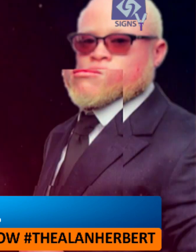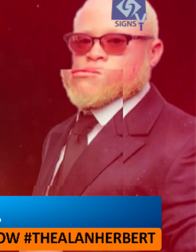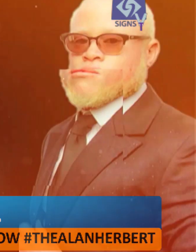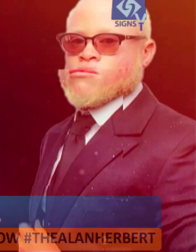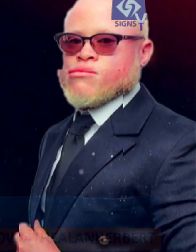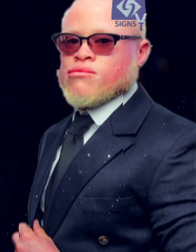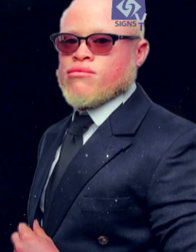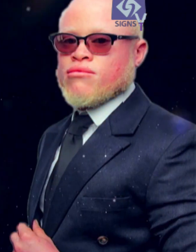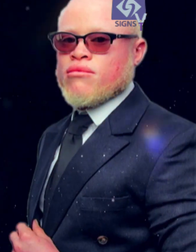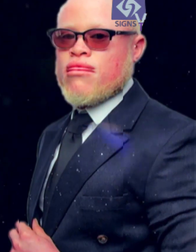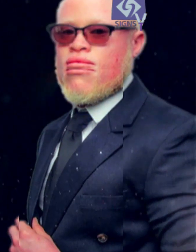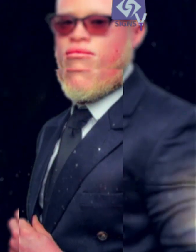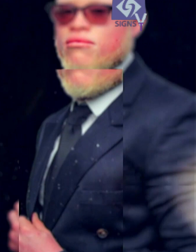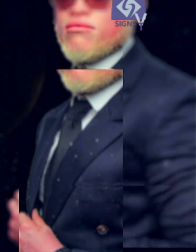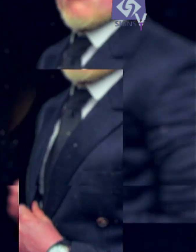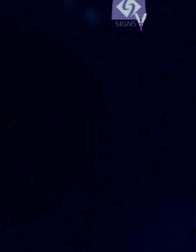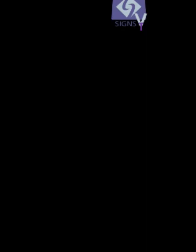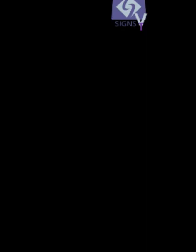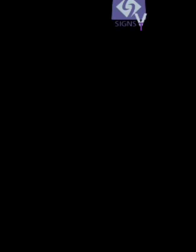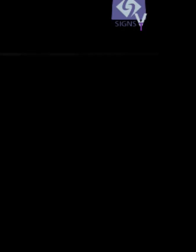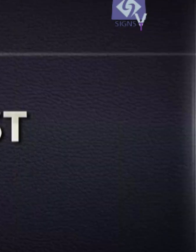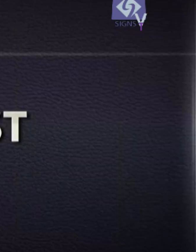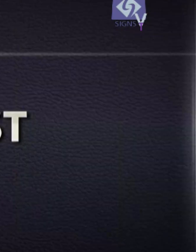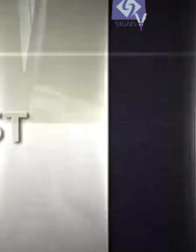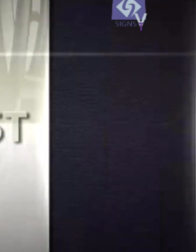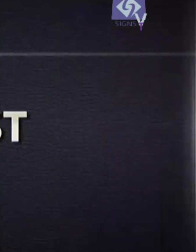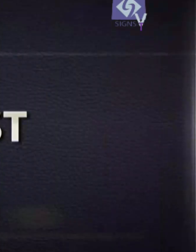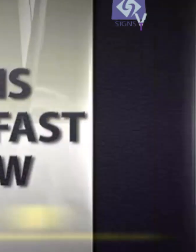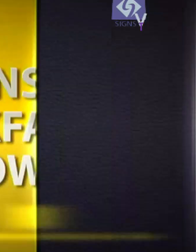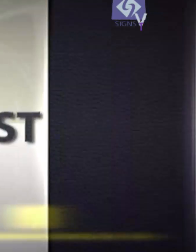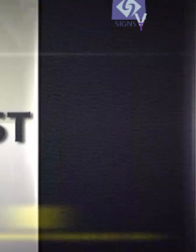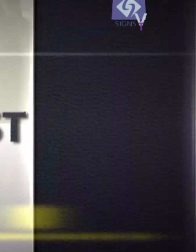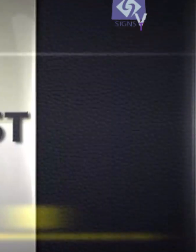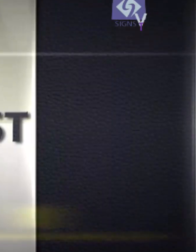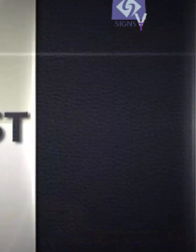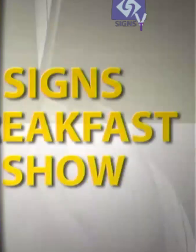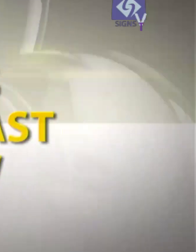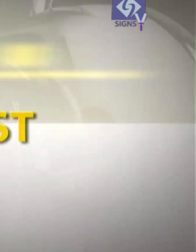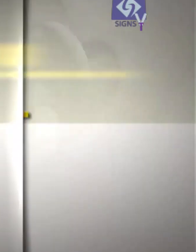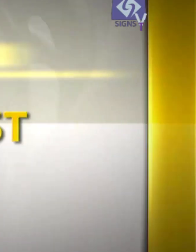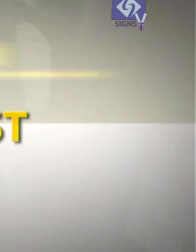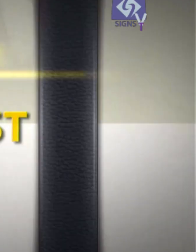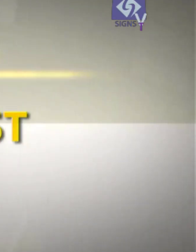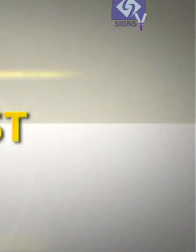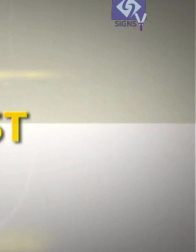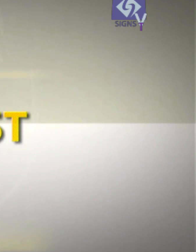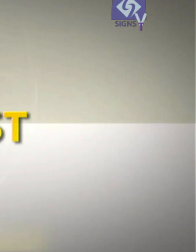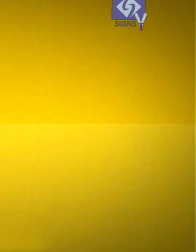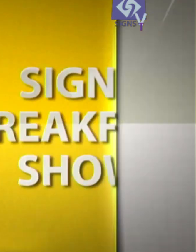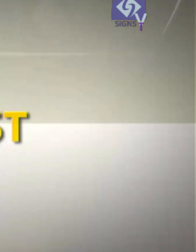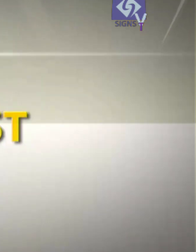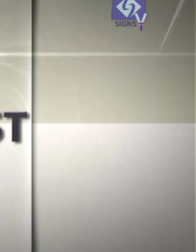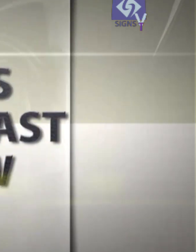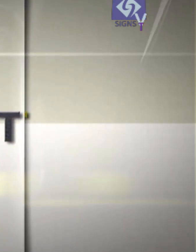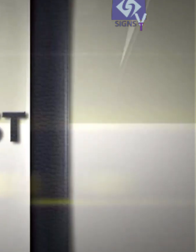they're not giving back to you, funny thing, the universe will find ways of rewarding you. Probably not through